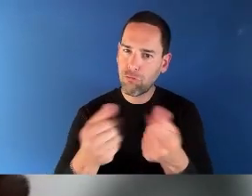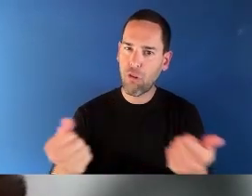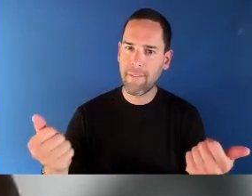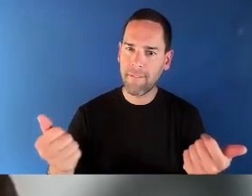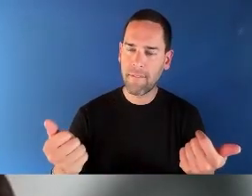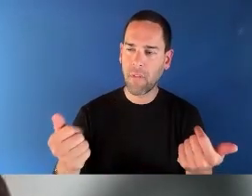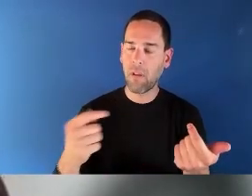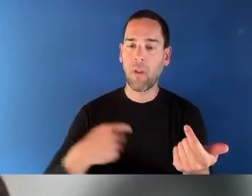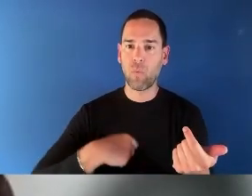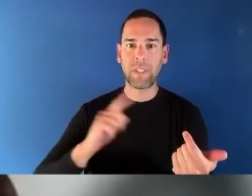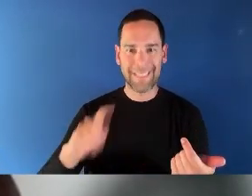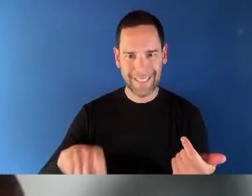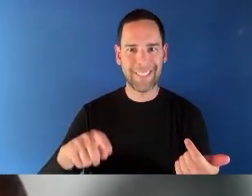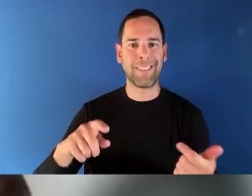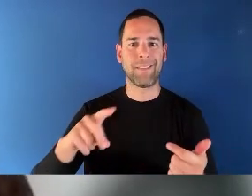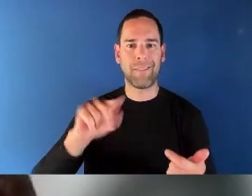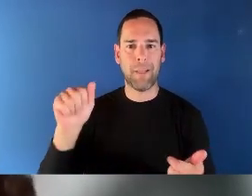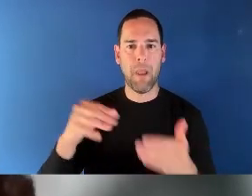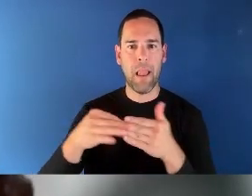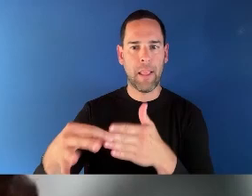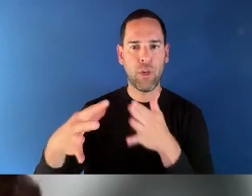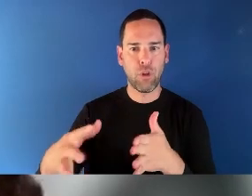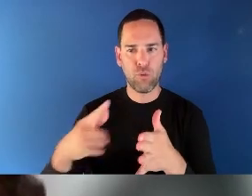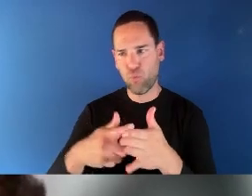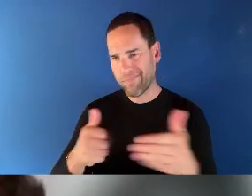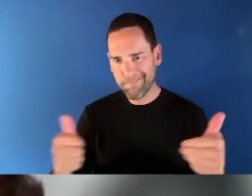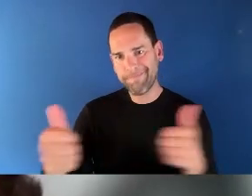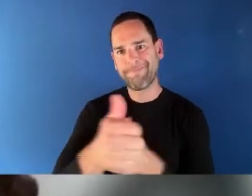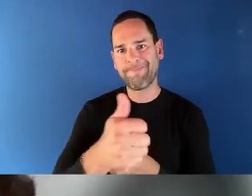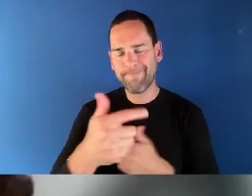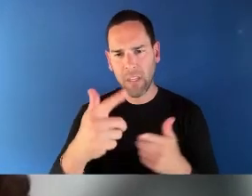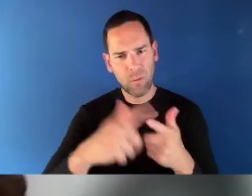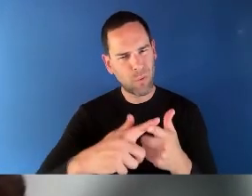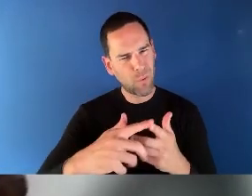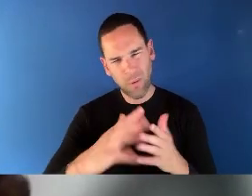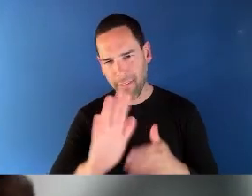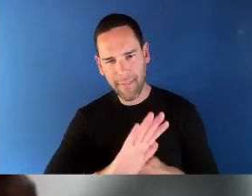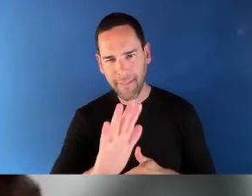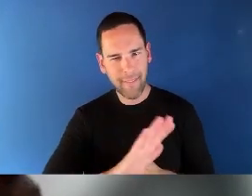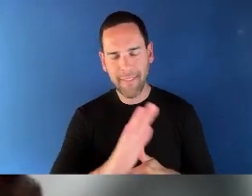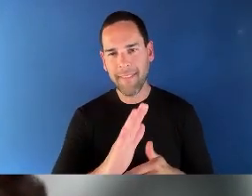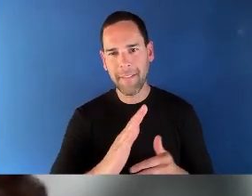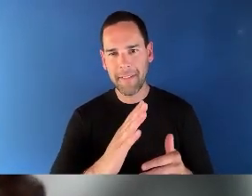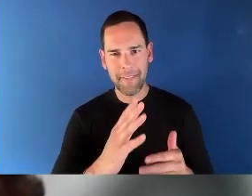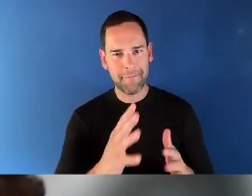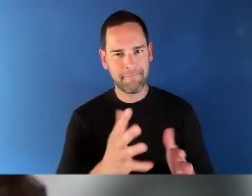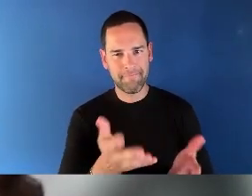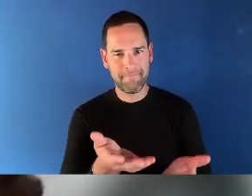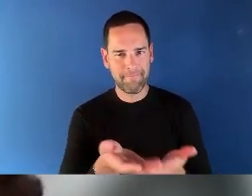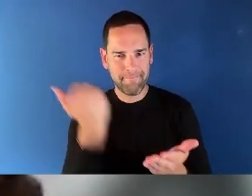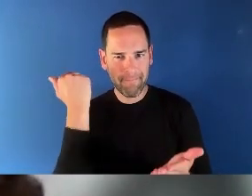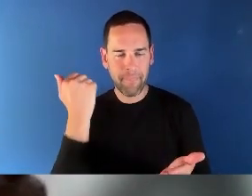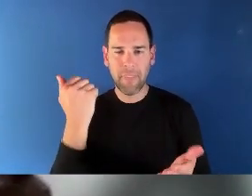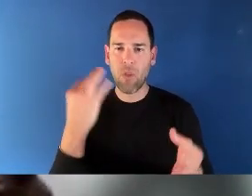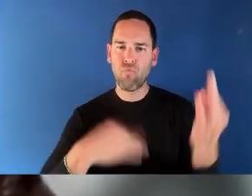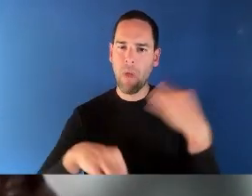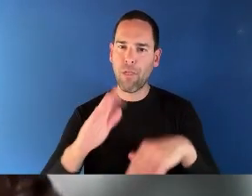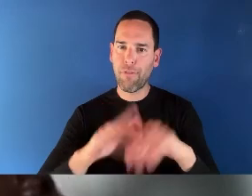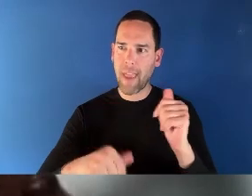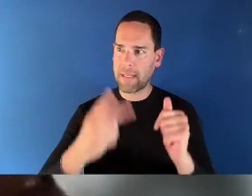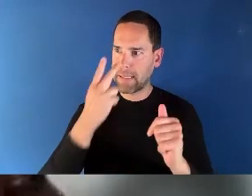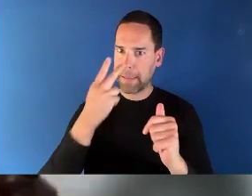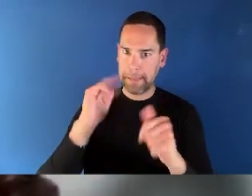rather than being on the preparation side of reform, and not being as reactionary but